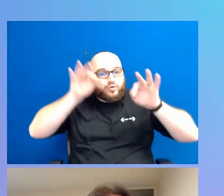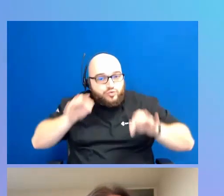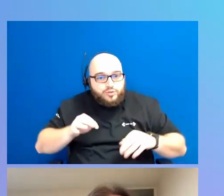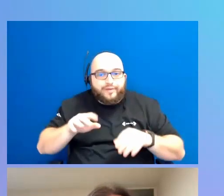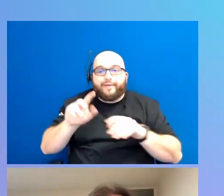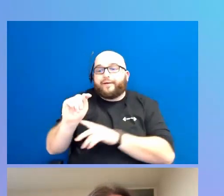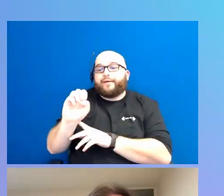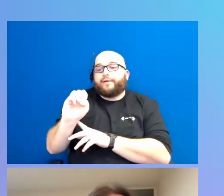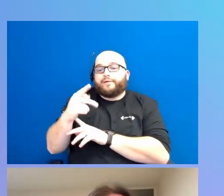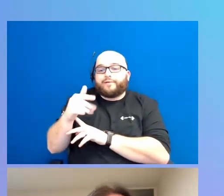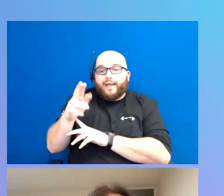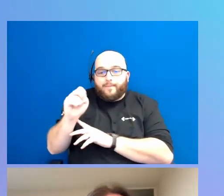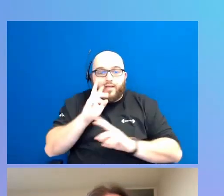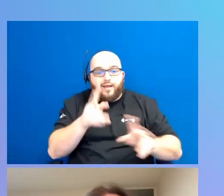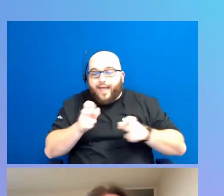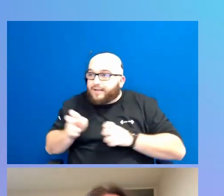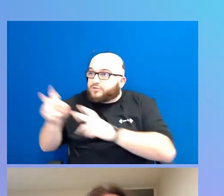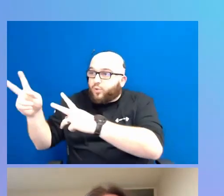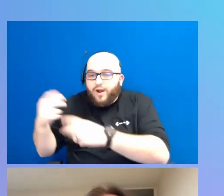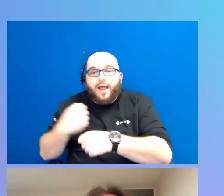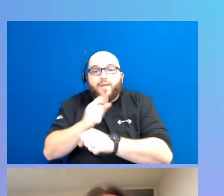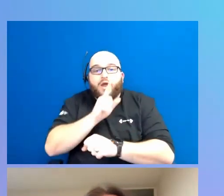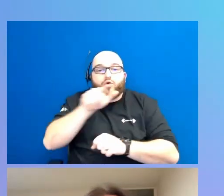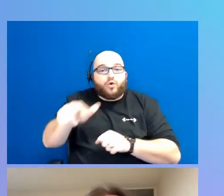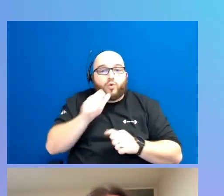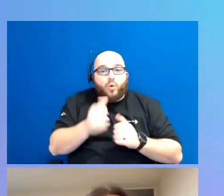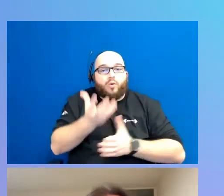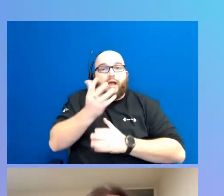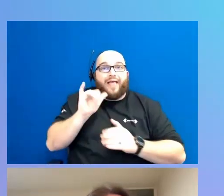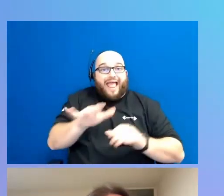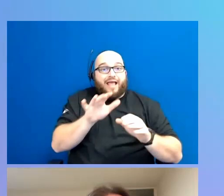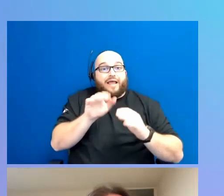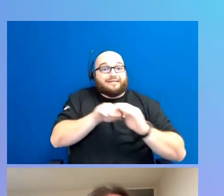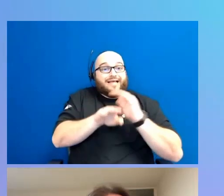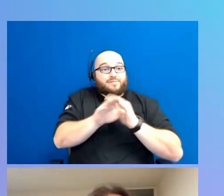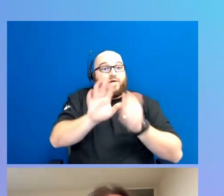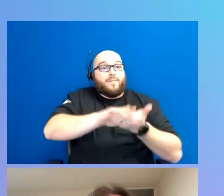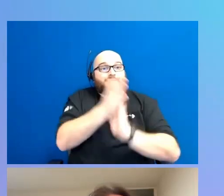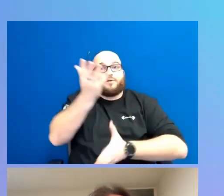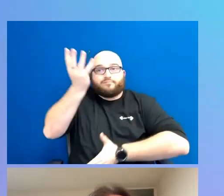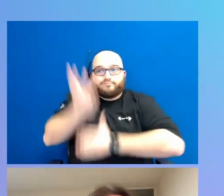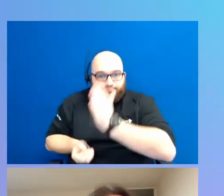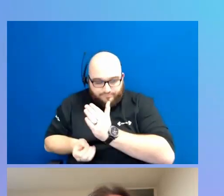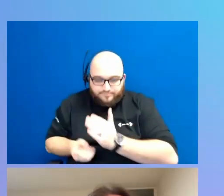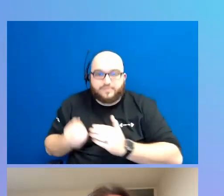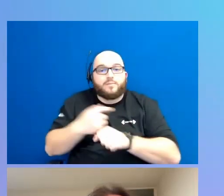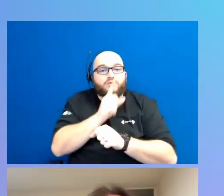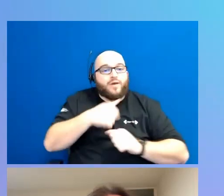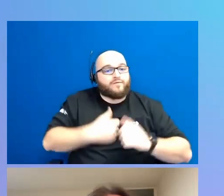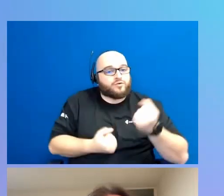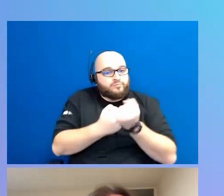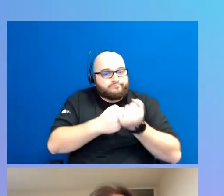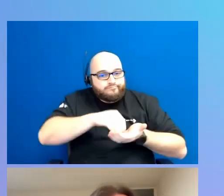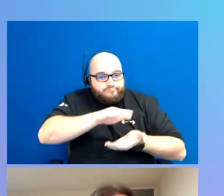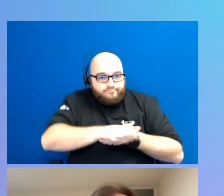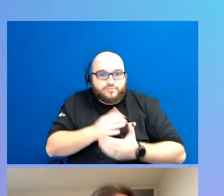exporting, making sure you don't lose the accessibility. And what else has to be accessible? The support documentation and services. So